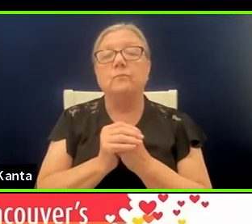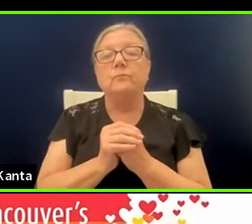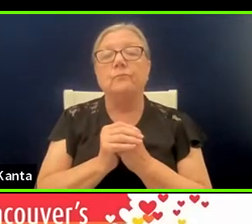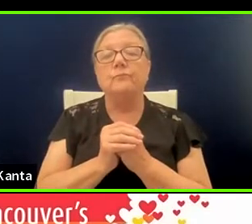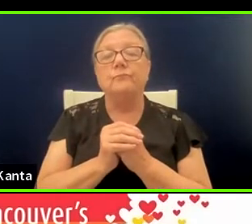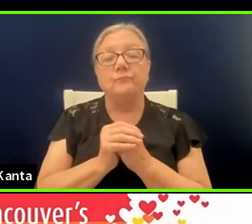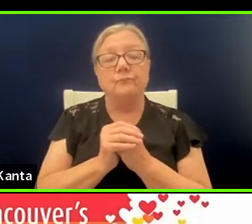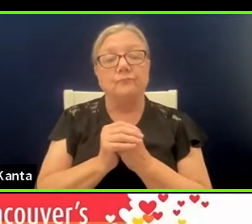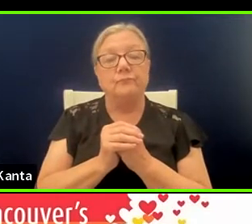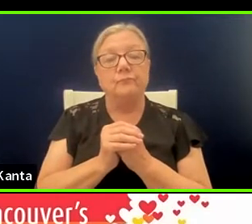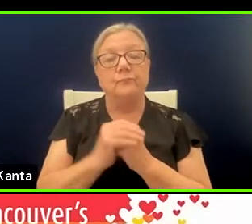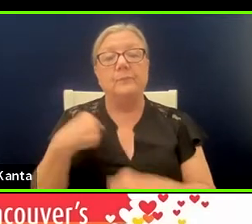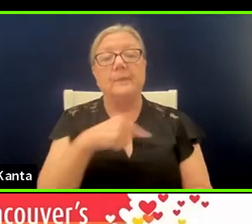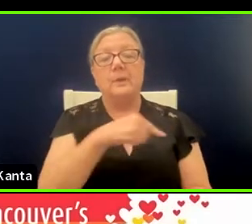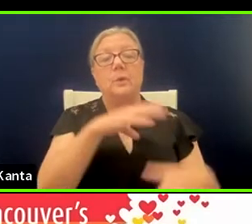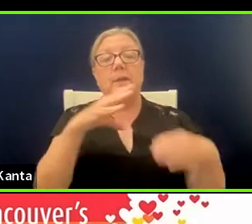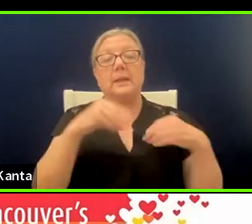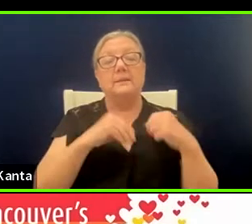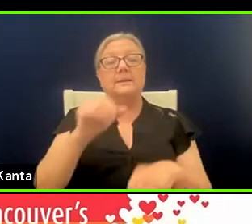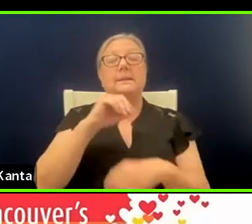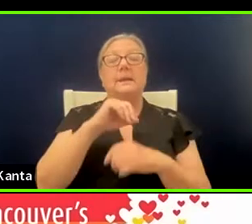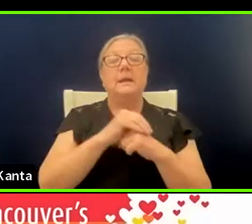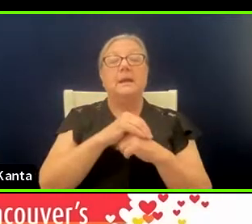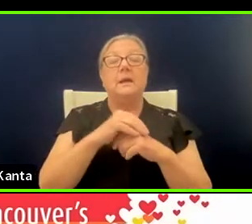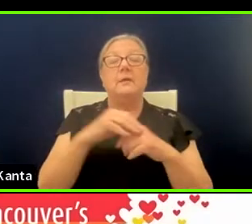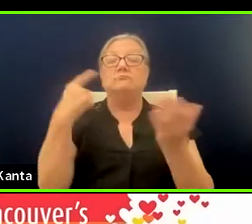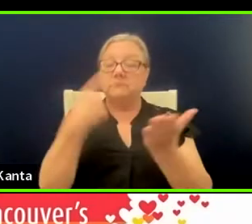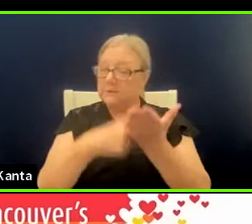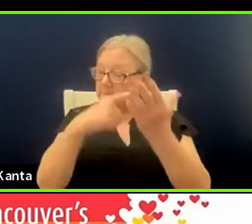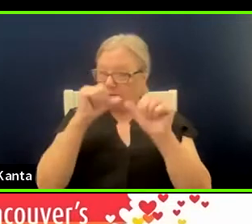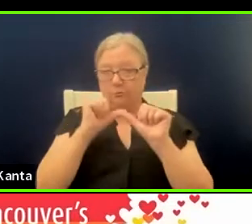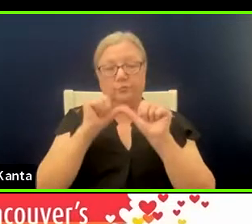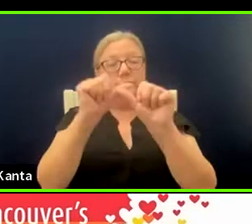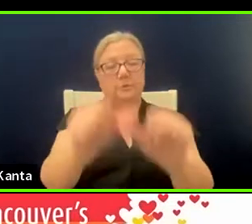and we will keep with the process and